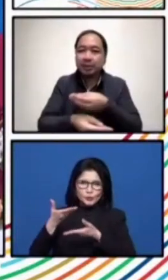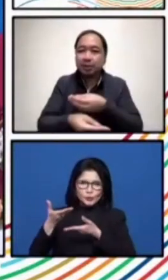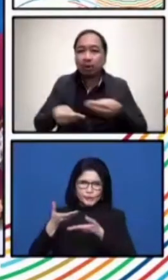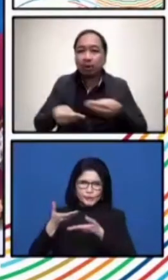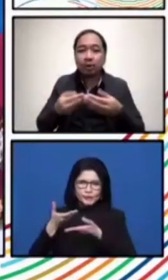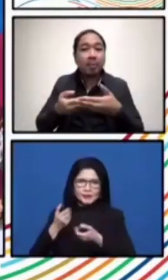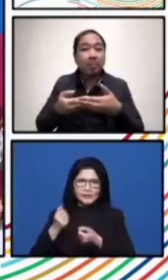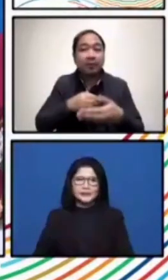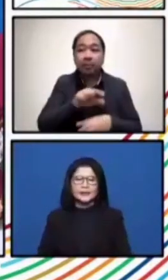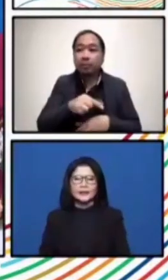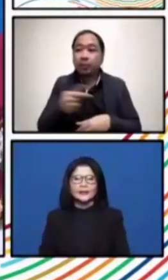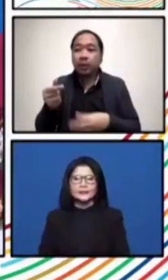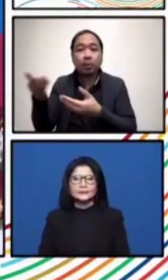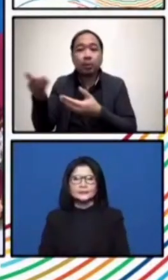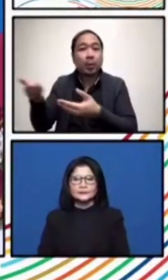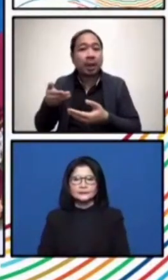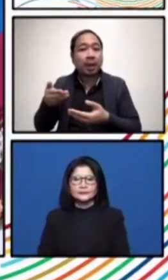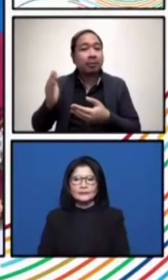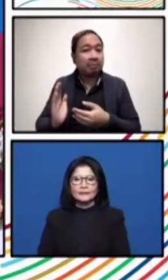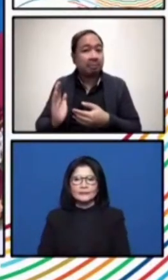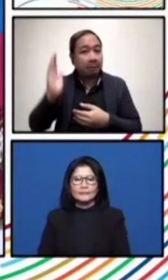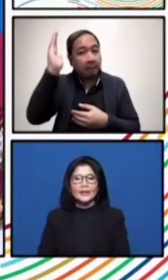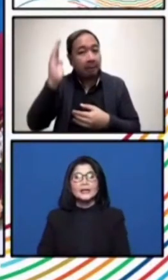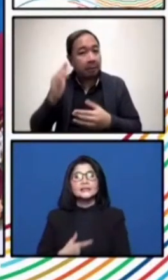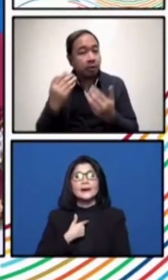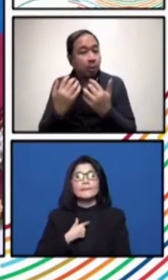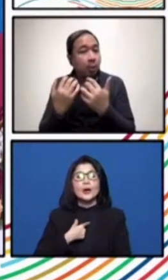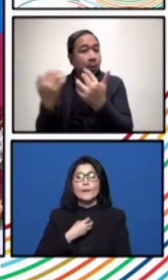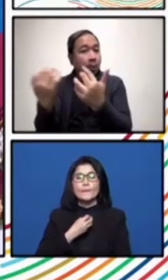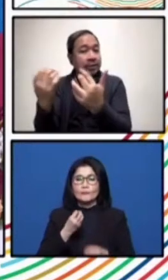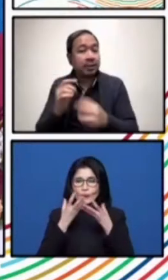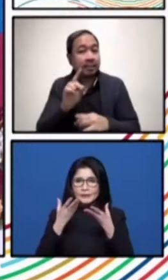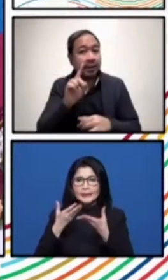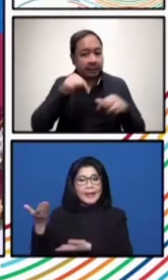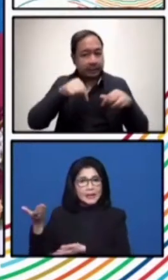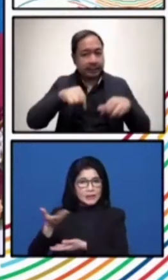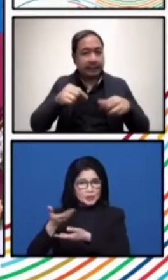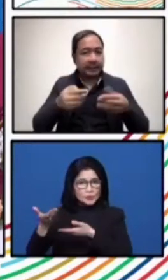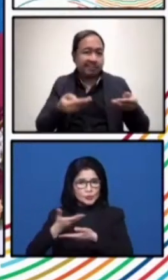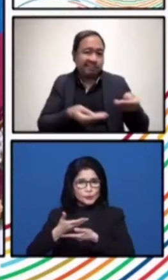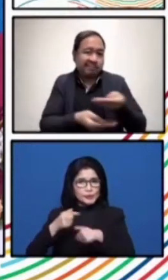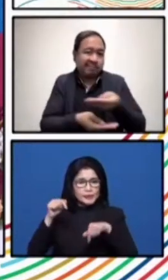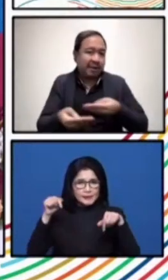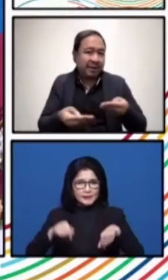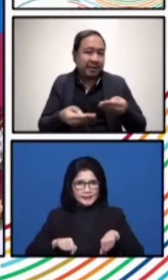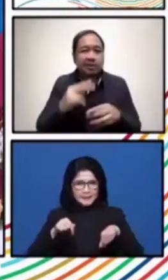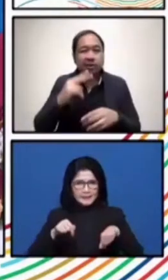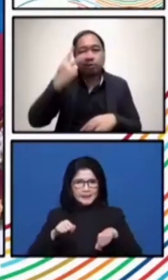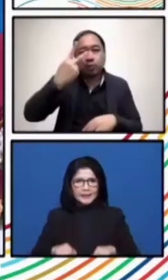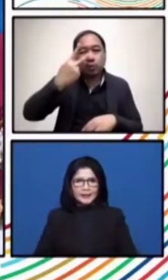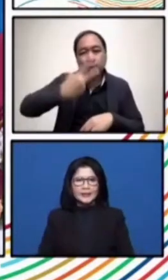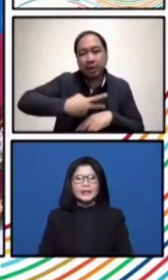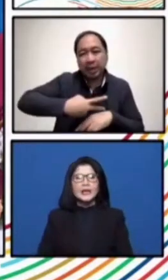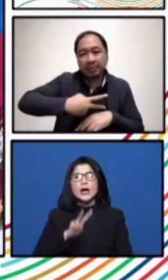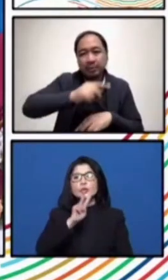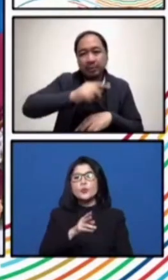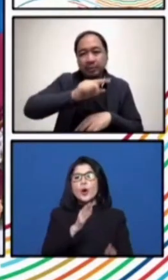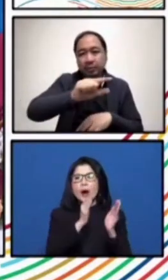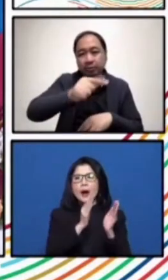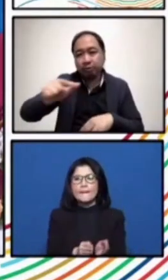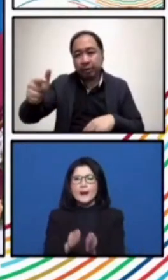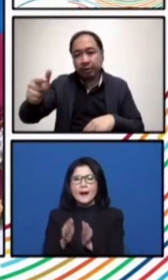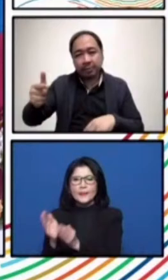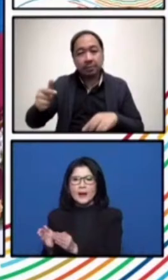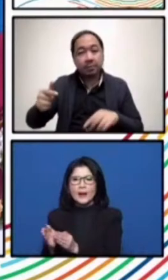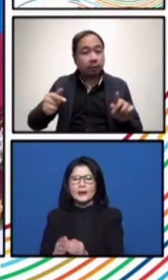audience I have to inform that this panel discounts will be conduct in two rounds uh the each